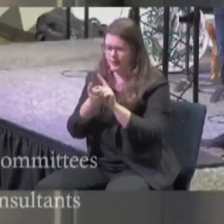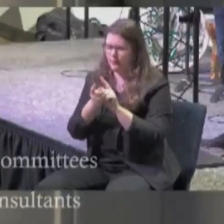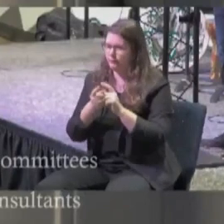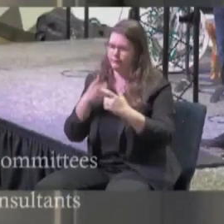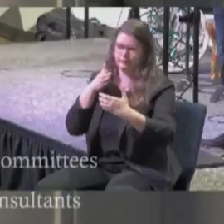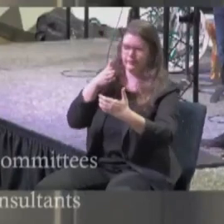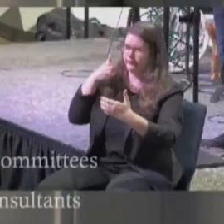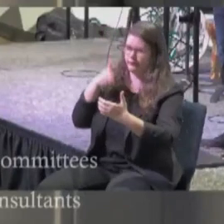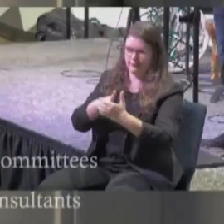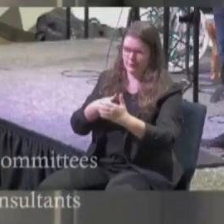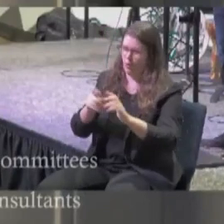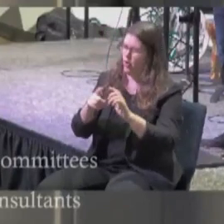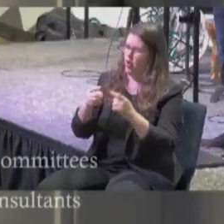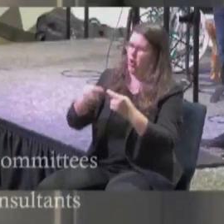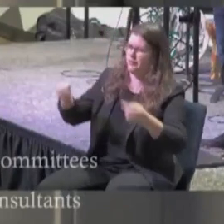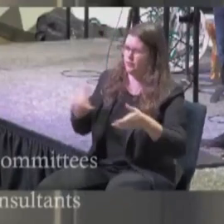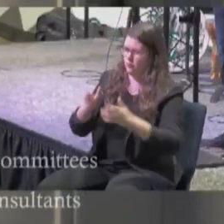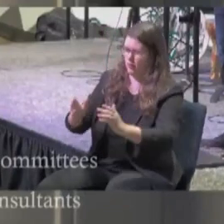or belittles women.